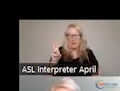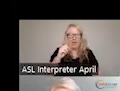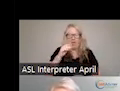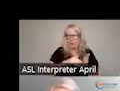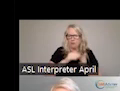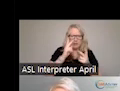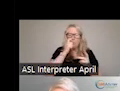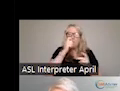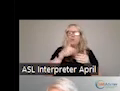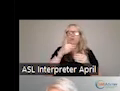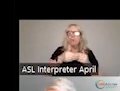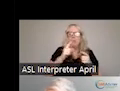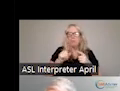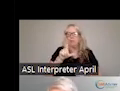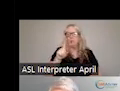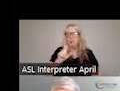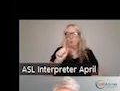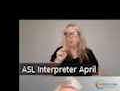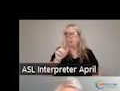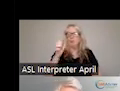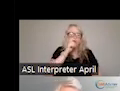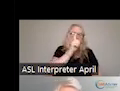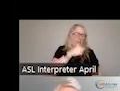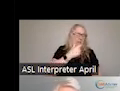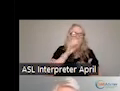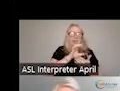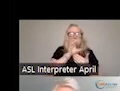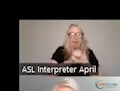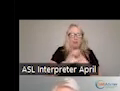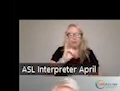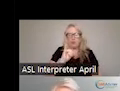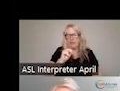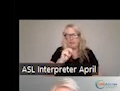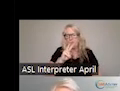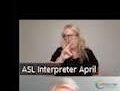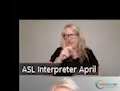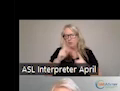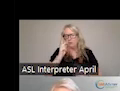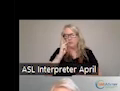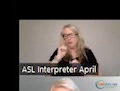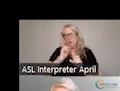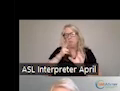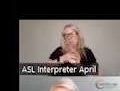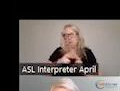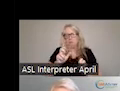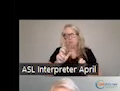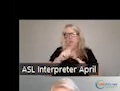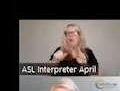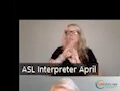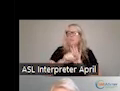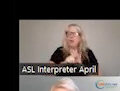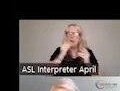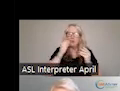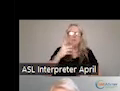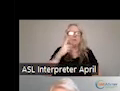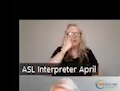coming up. You can get the Zoom link. You don't even have to have the calendar invite. You just go there on the day and see the Zoom link and jump in. But all the background stuff, what have we